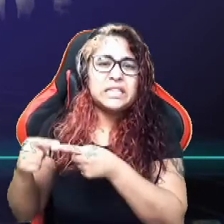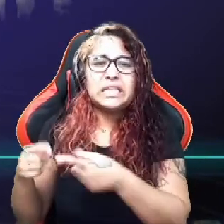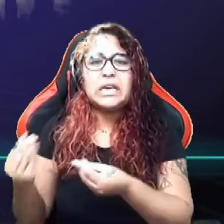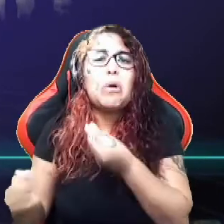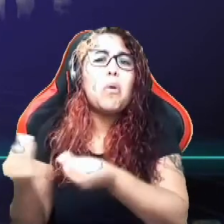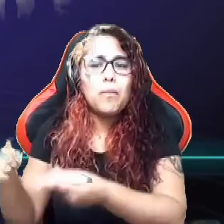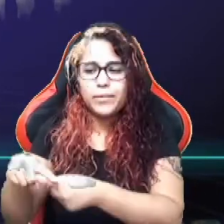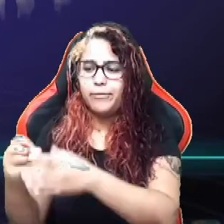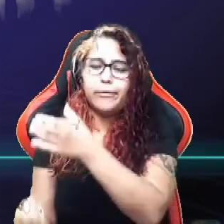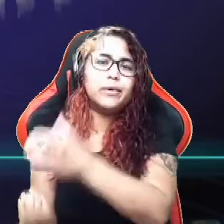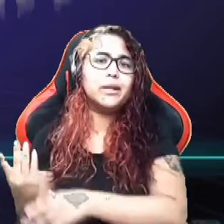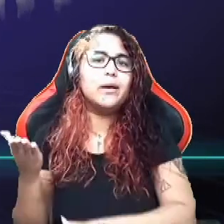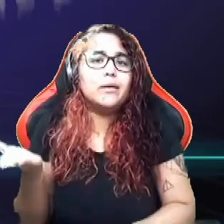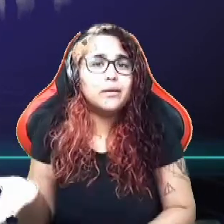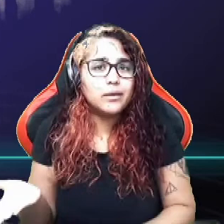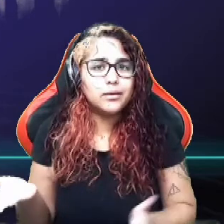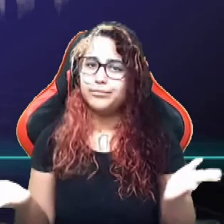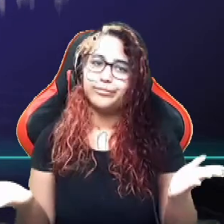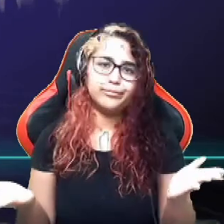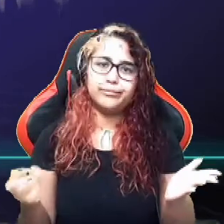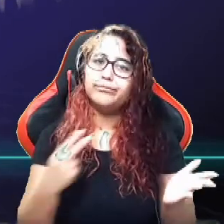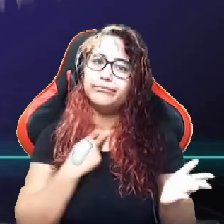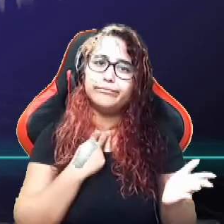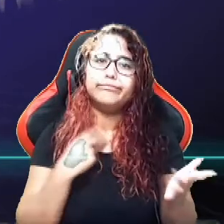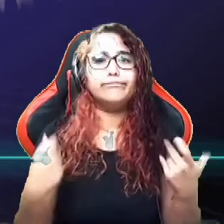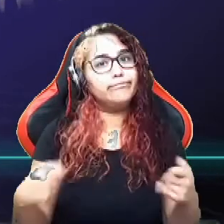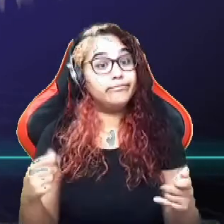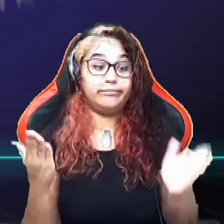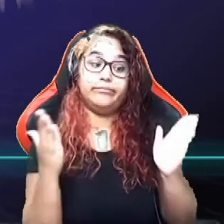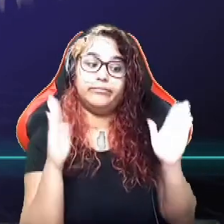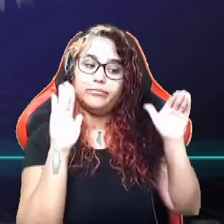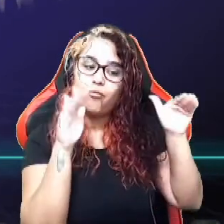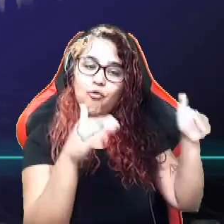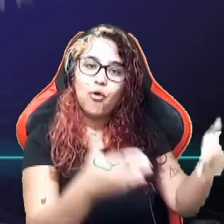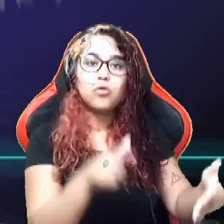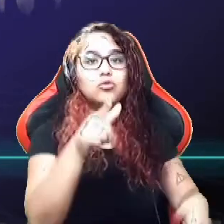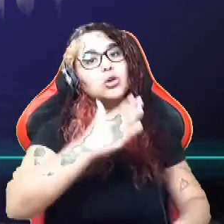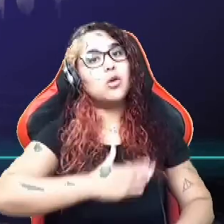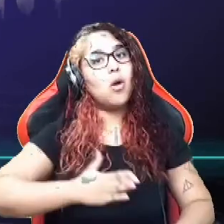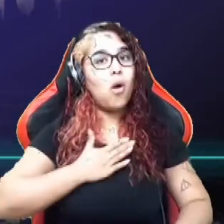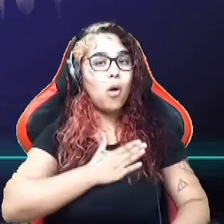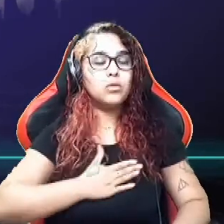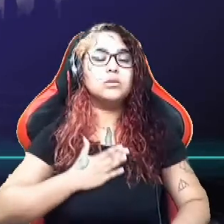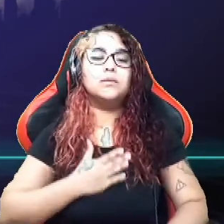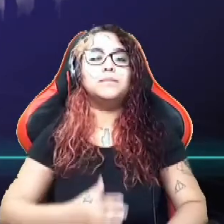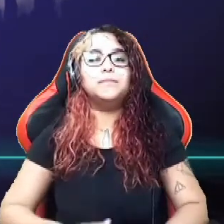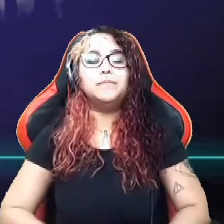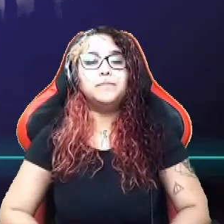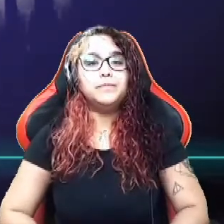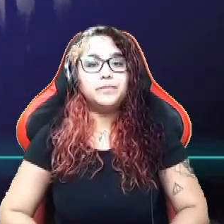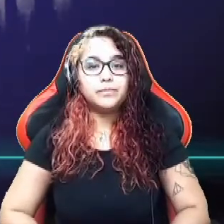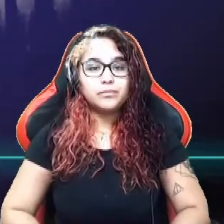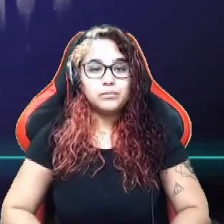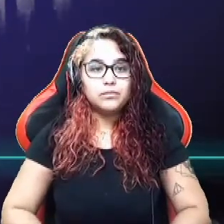making content for that world, for games that I really am interested in.